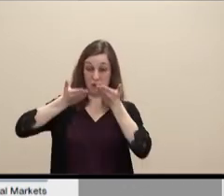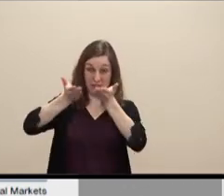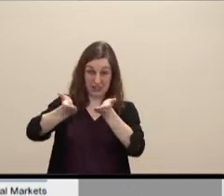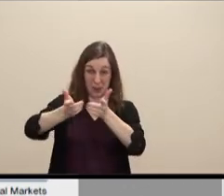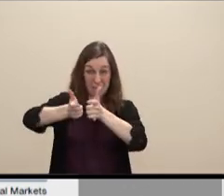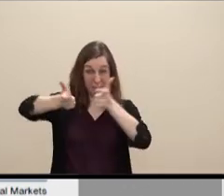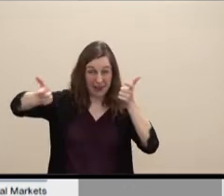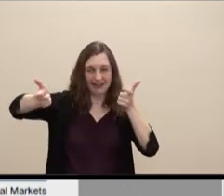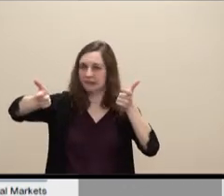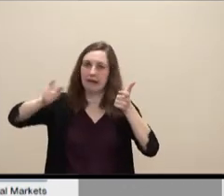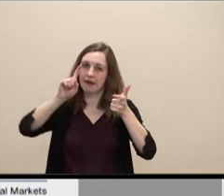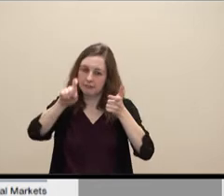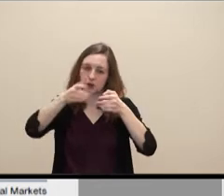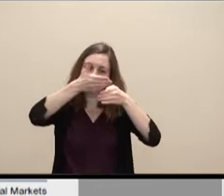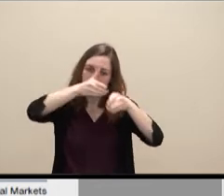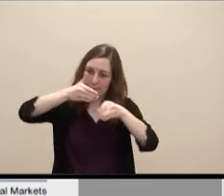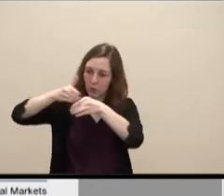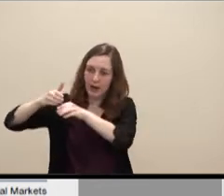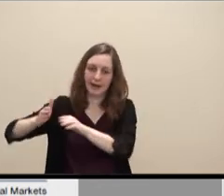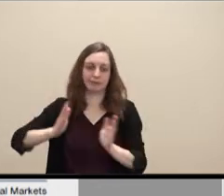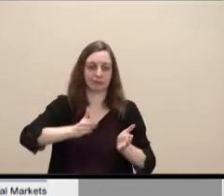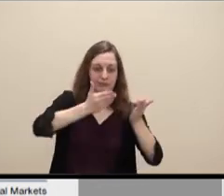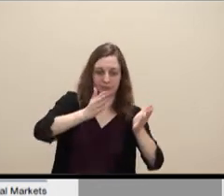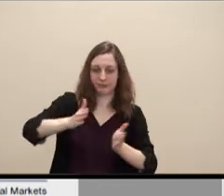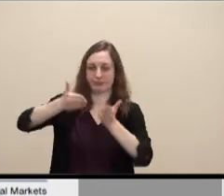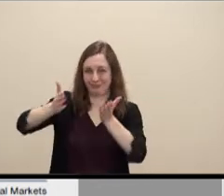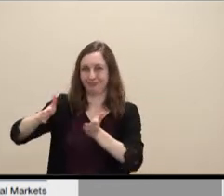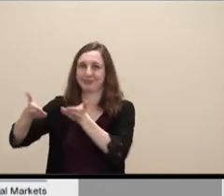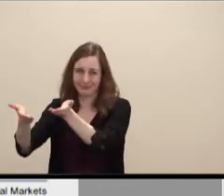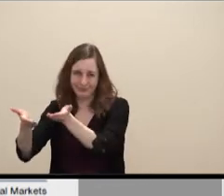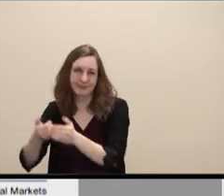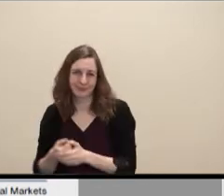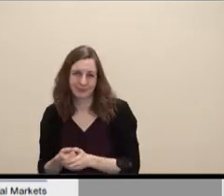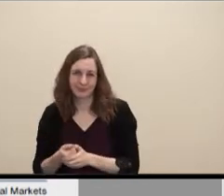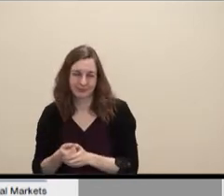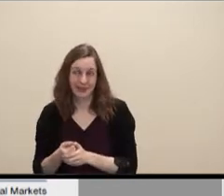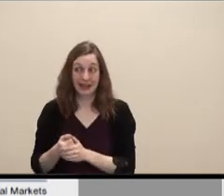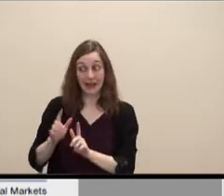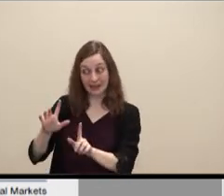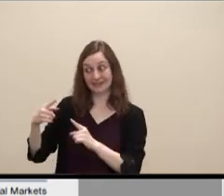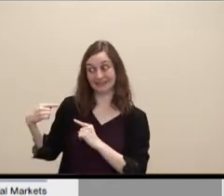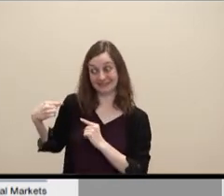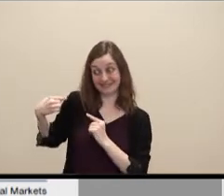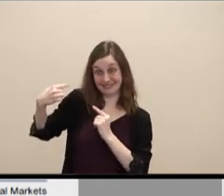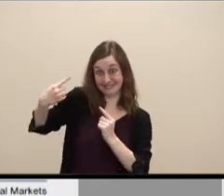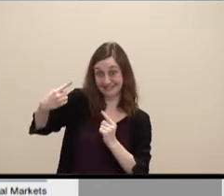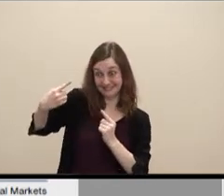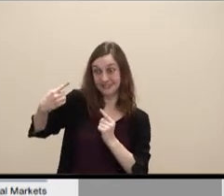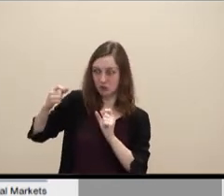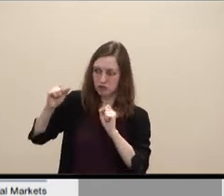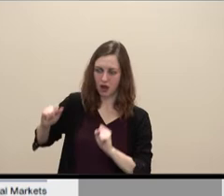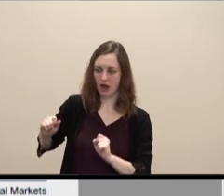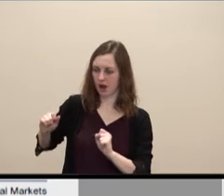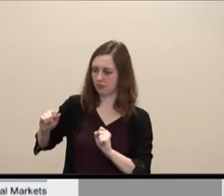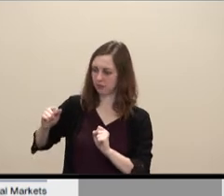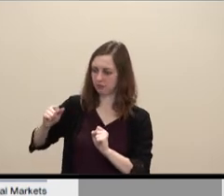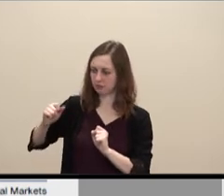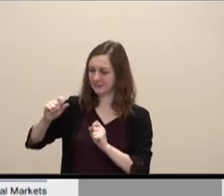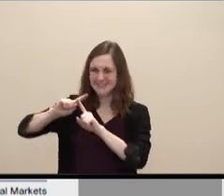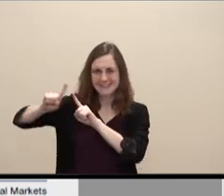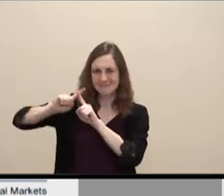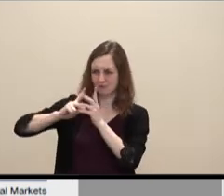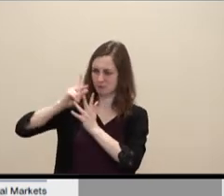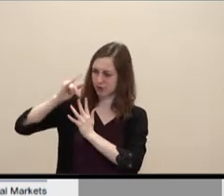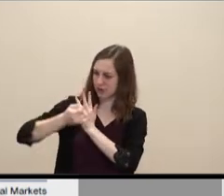different projects. You know, until recently, you could throw all of your projects into one